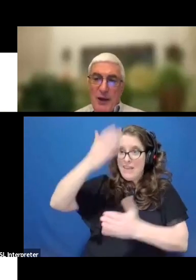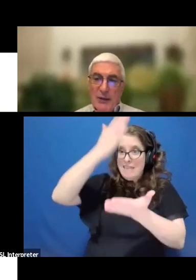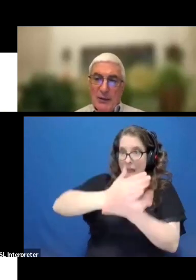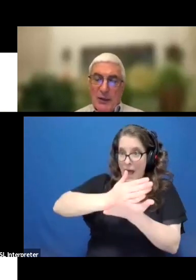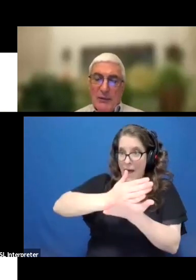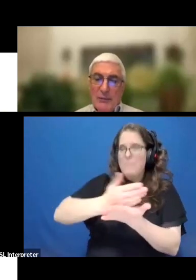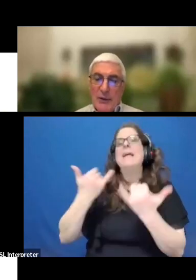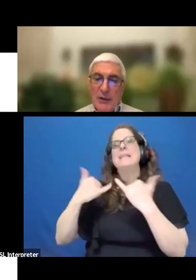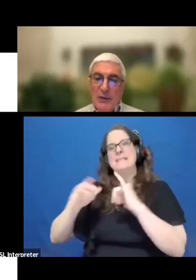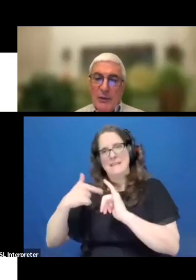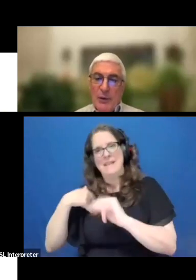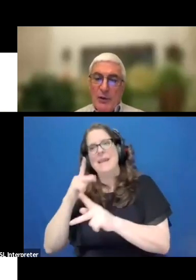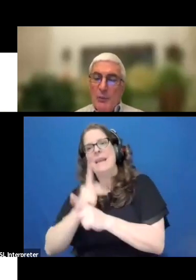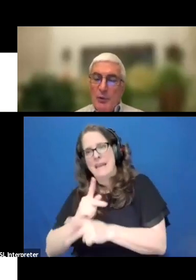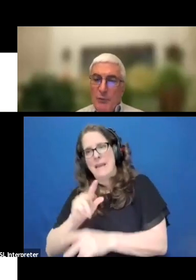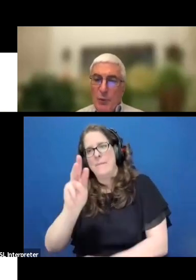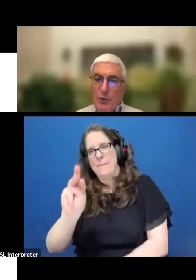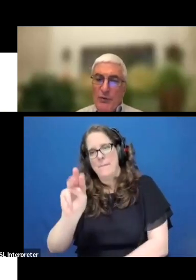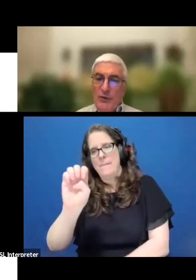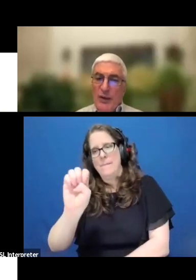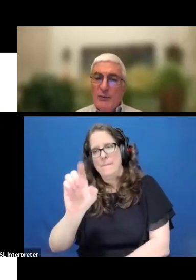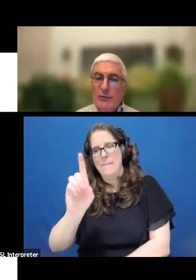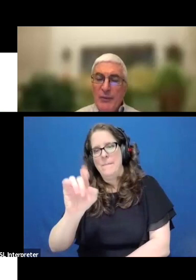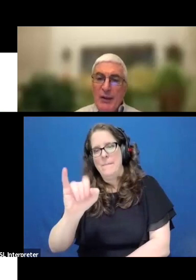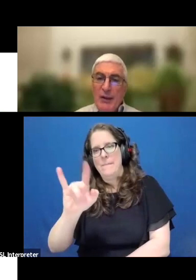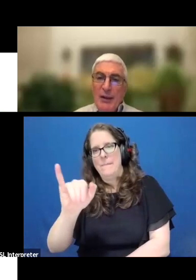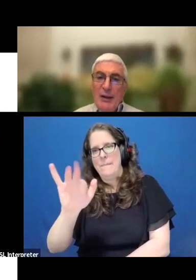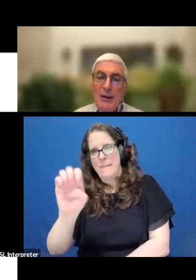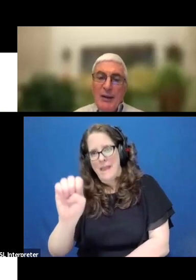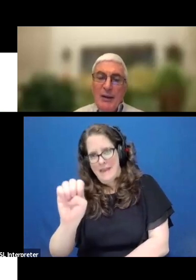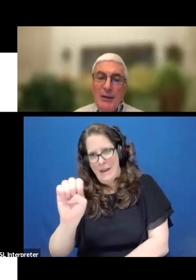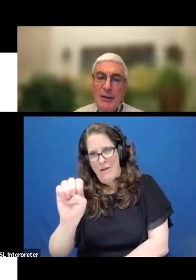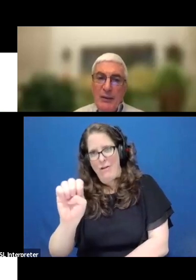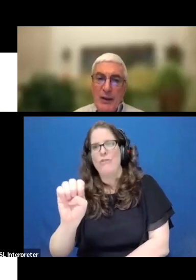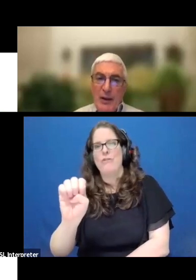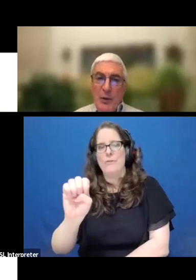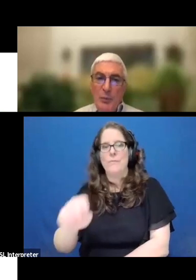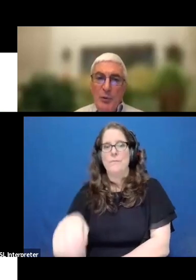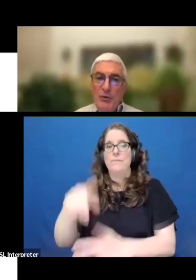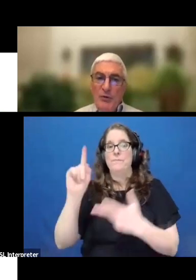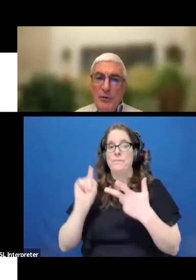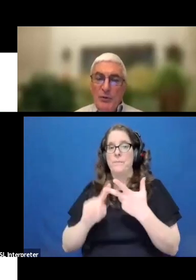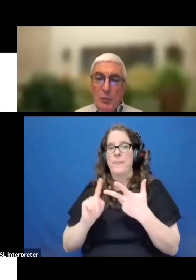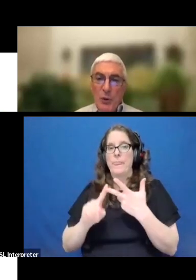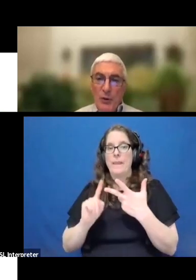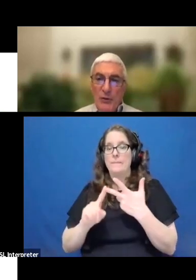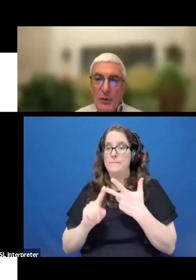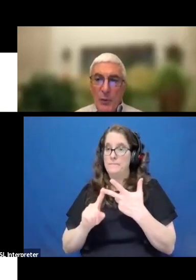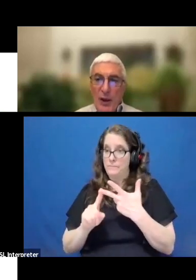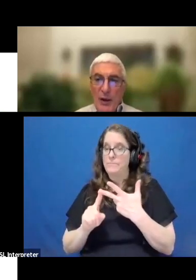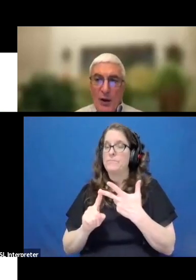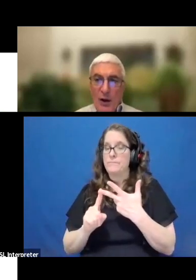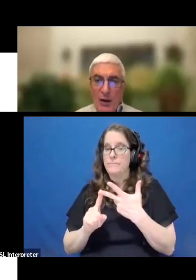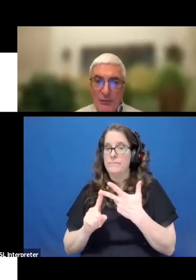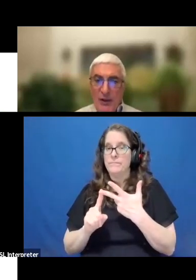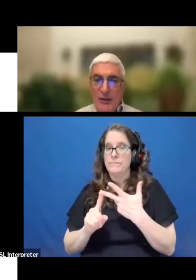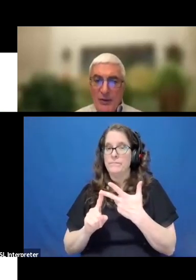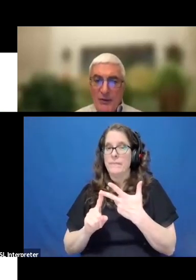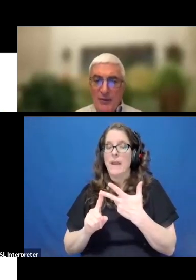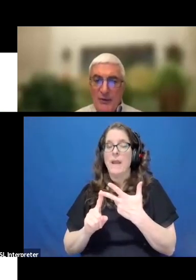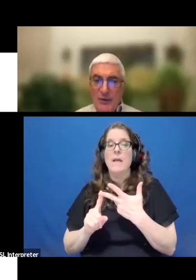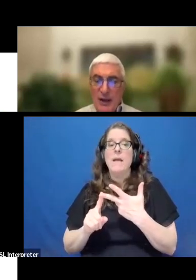And finally, there are a couple of work incentives that help a person who's worked their way